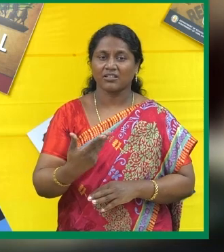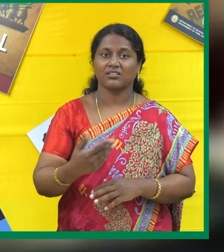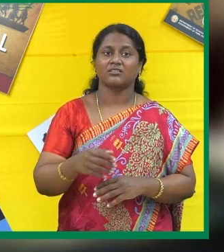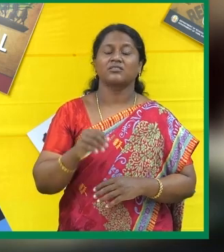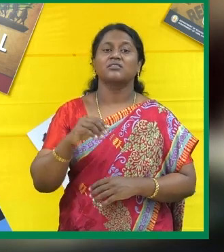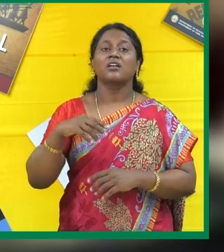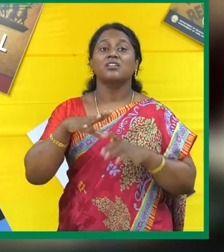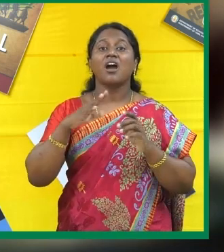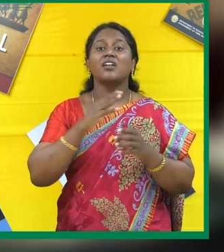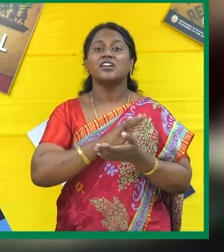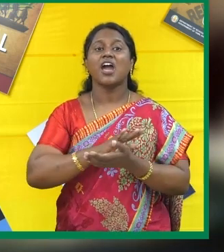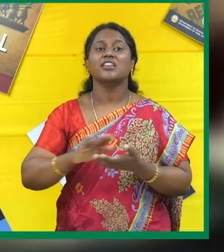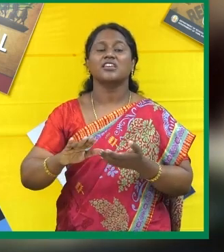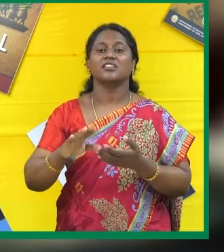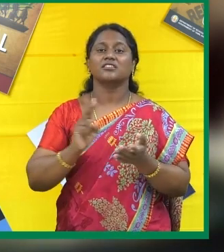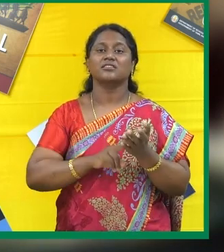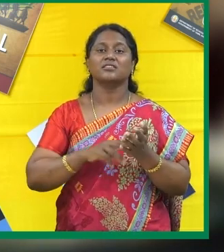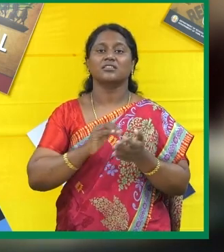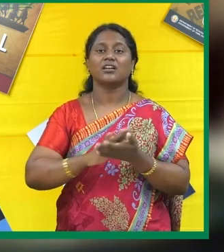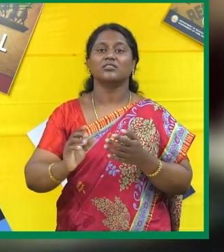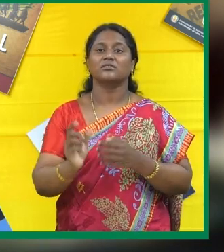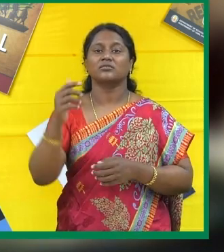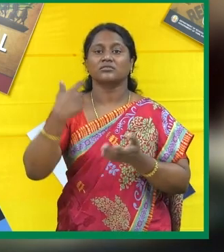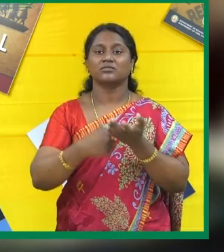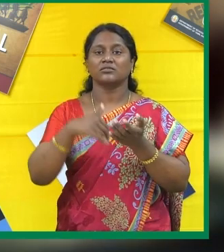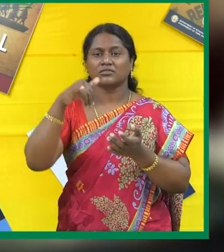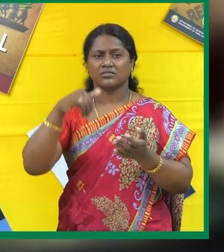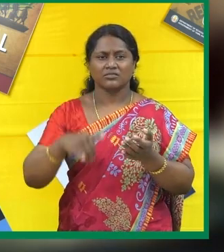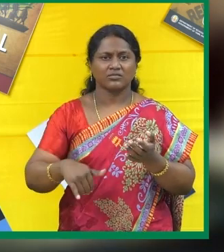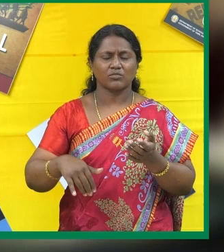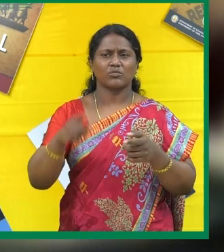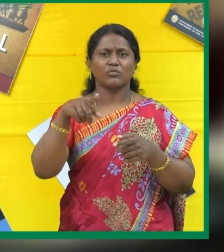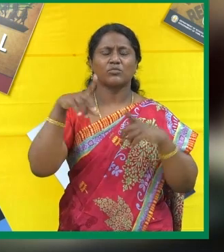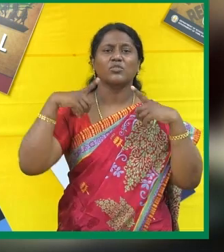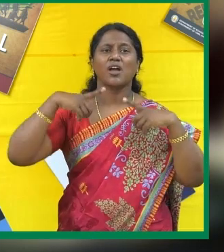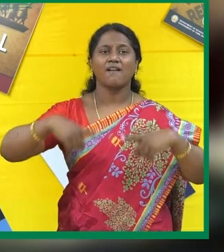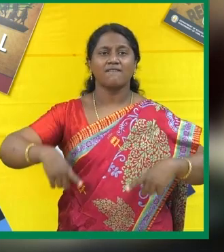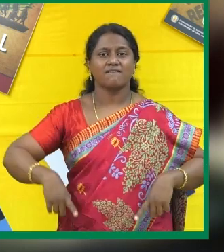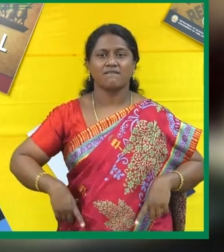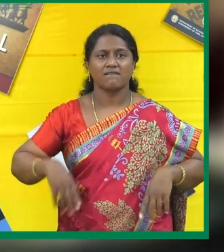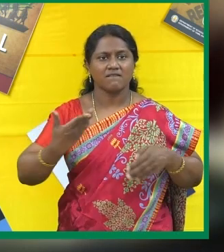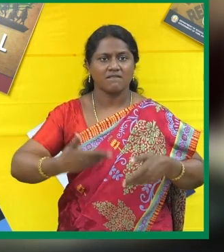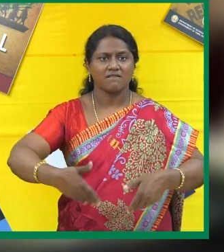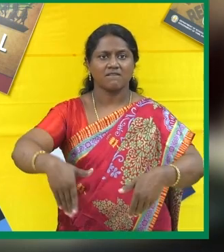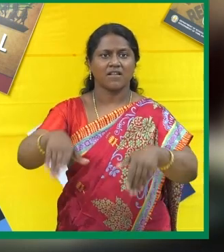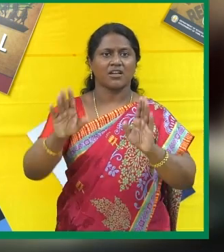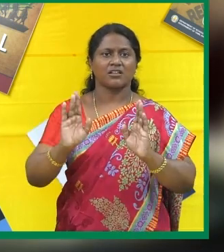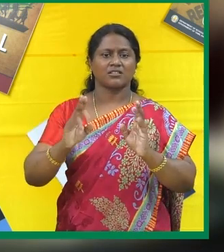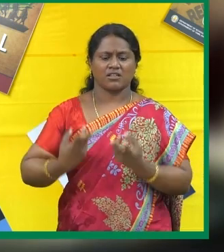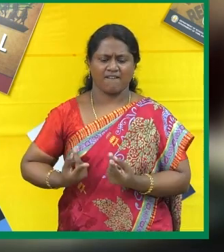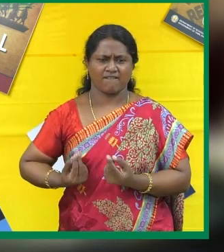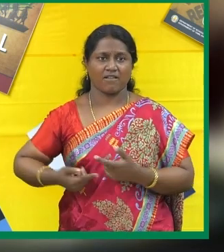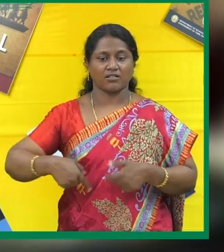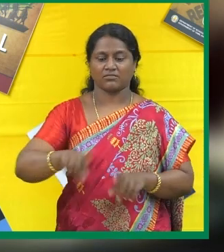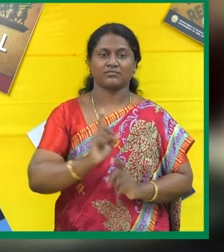meaning, not hurrying to means you are not in a hurry, you are living in a life, you are going on in your life, don't be in